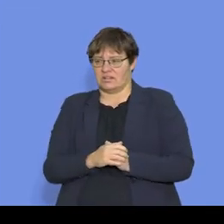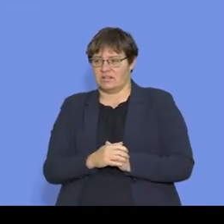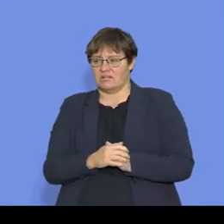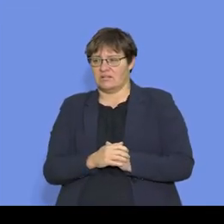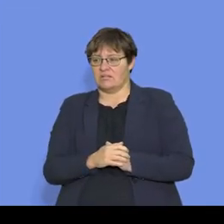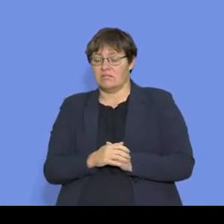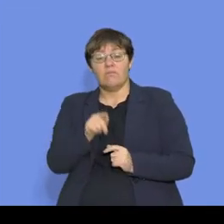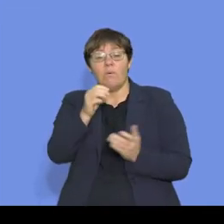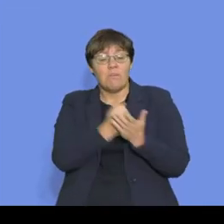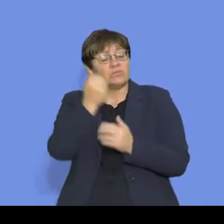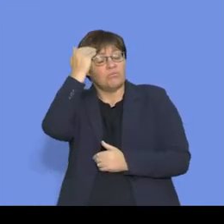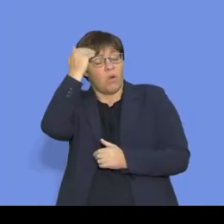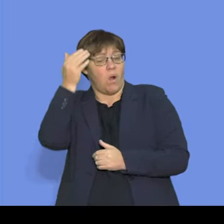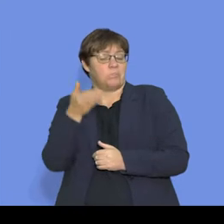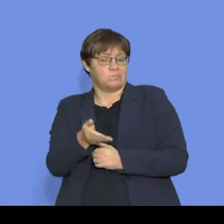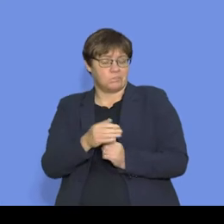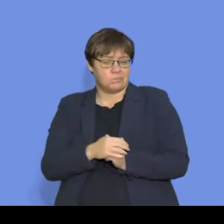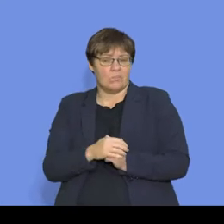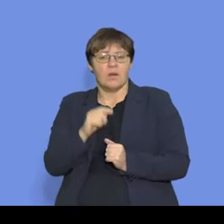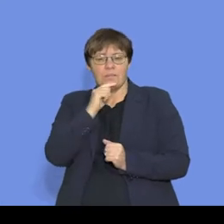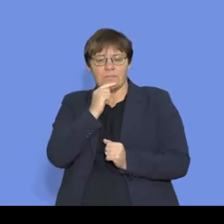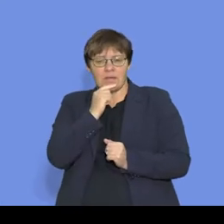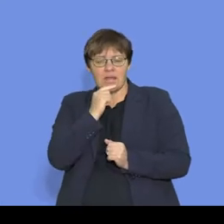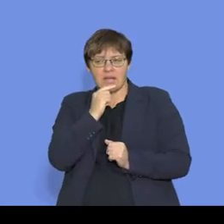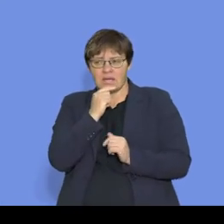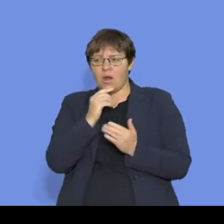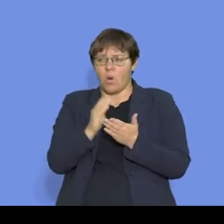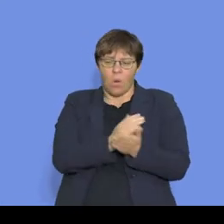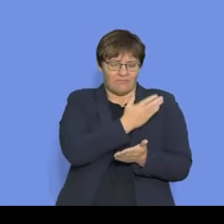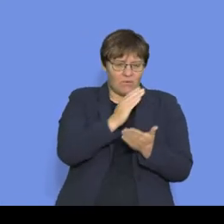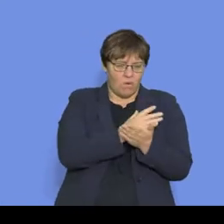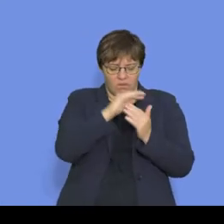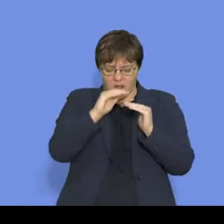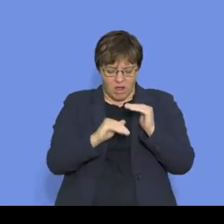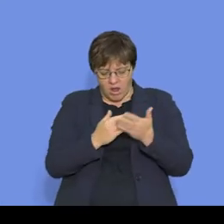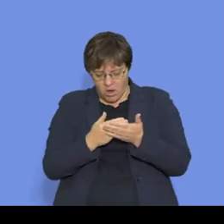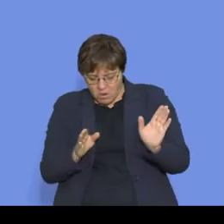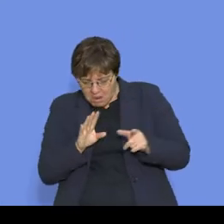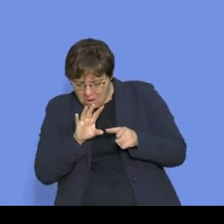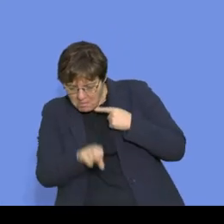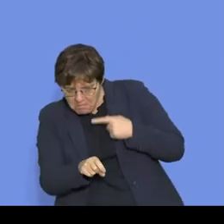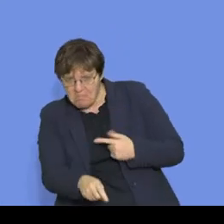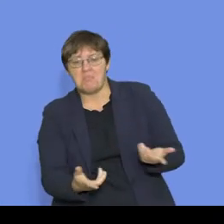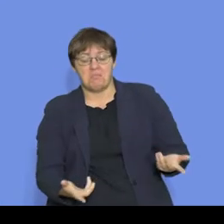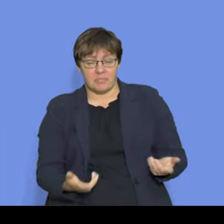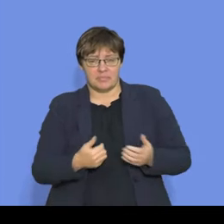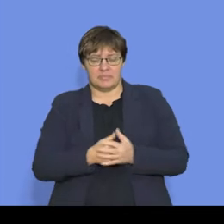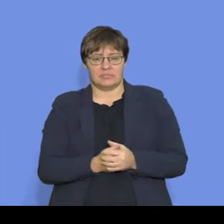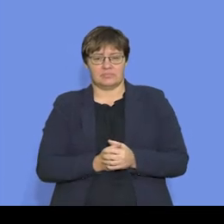we have to know it's there, and that happens when erosion occurs and the fossils are exposed.